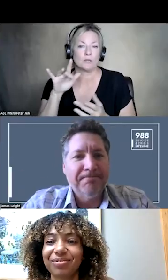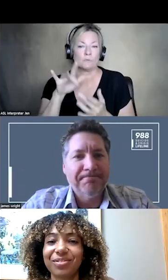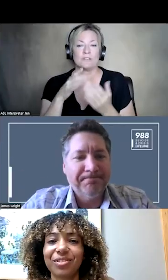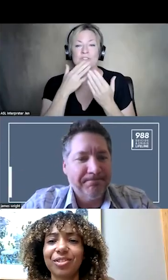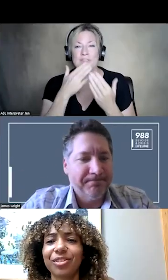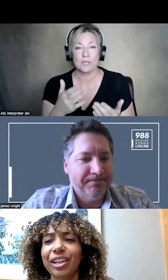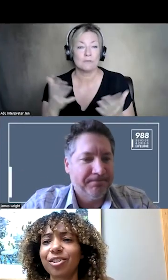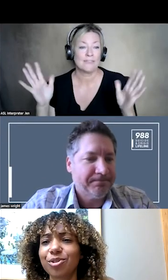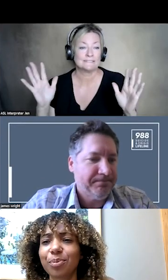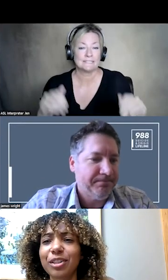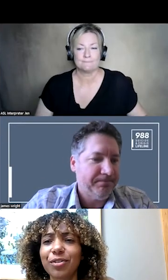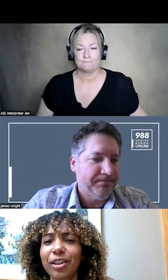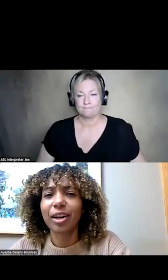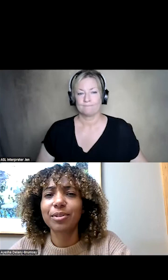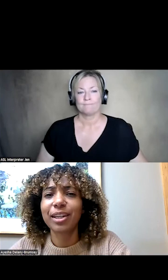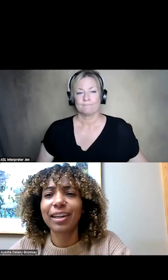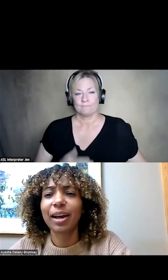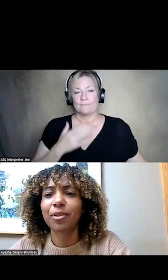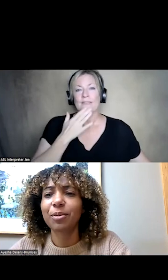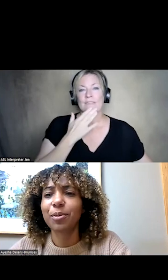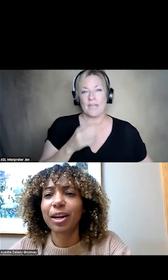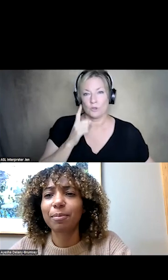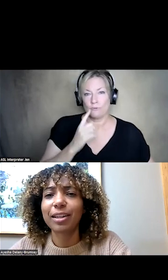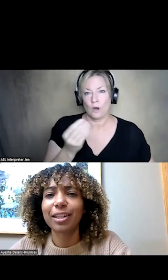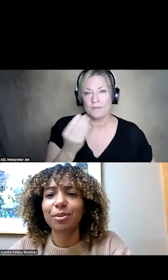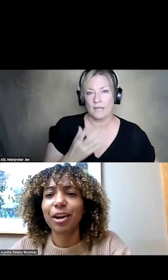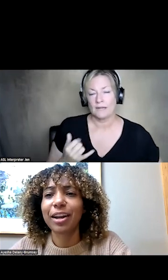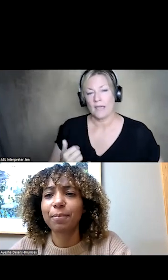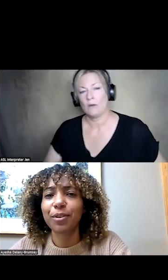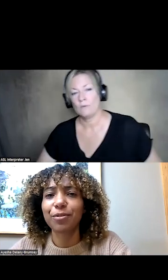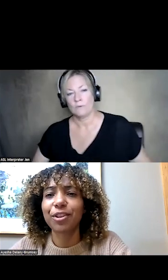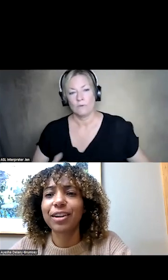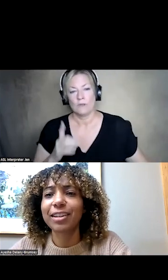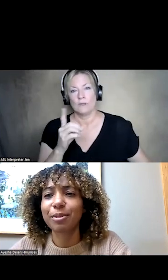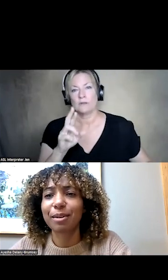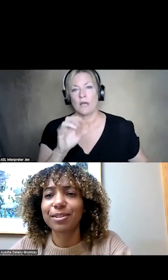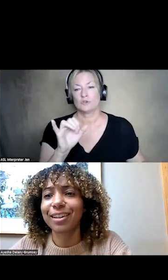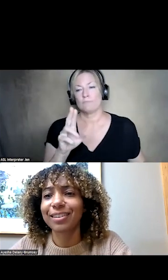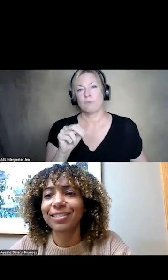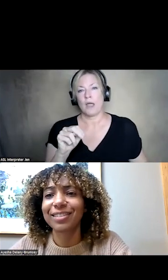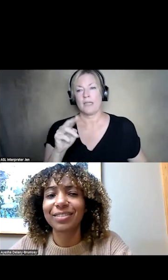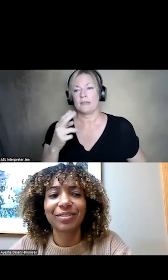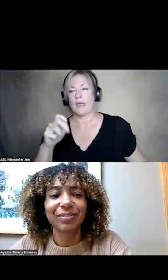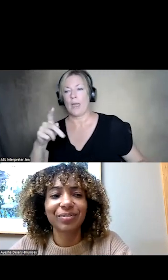SAMHSA. Thank you so much for that update. I'm going to bring up Dr. Brian Hepburn for the NASHFIT